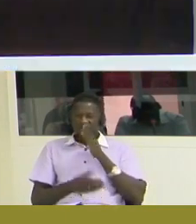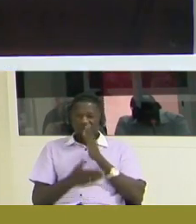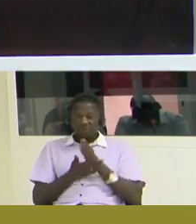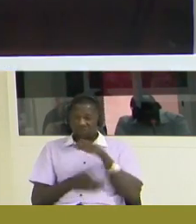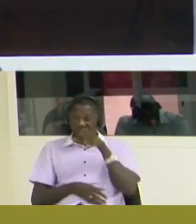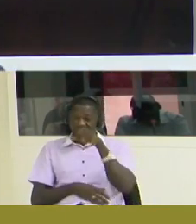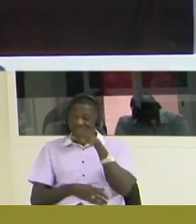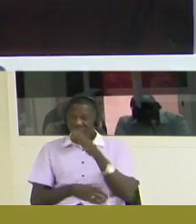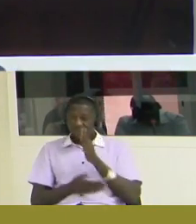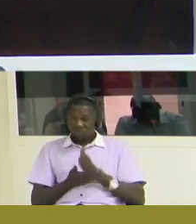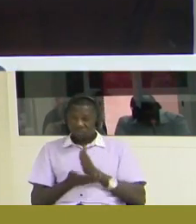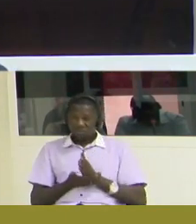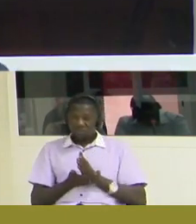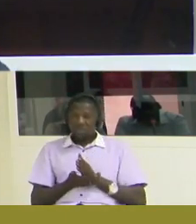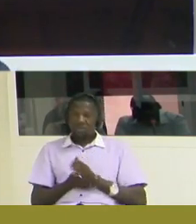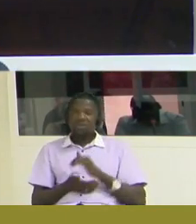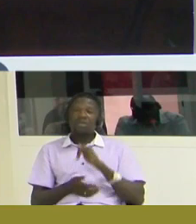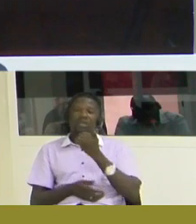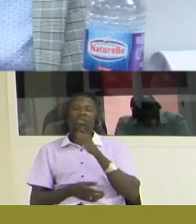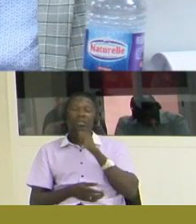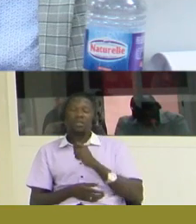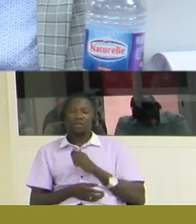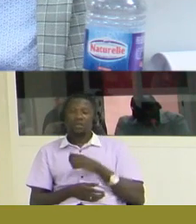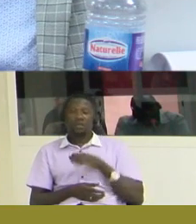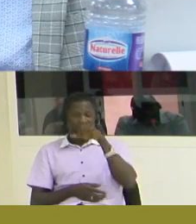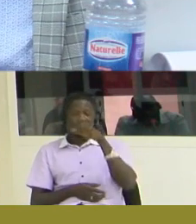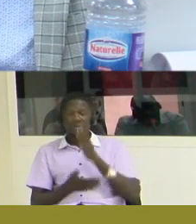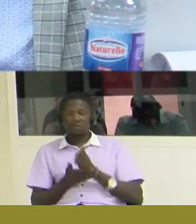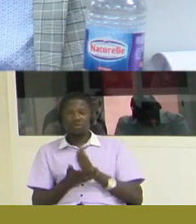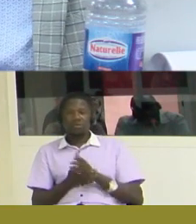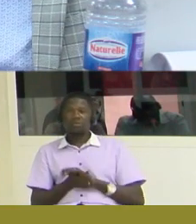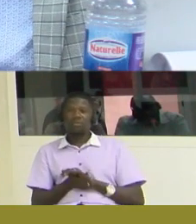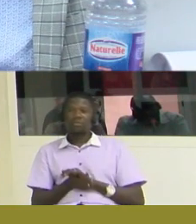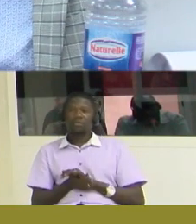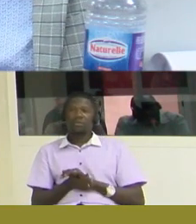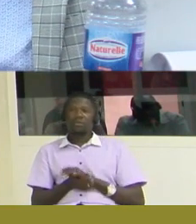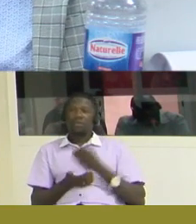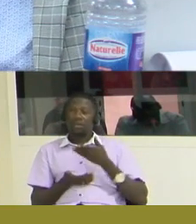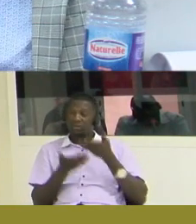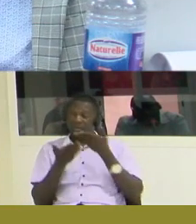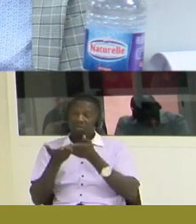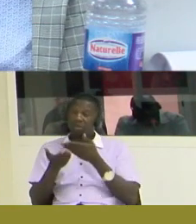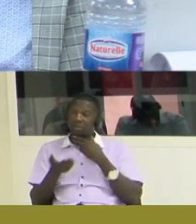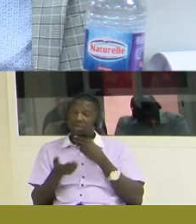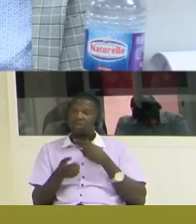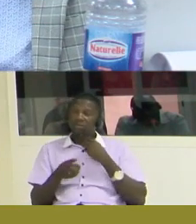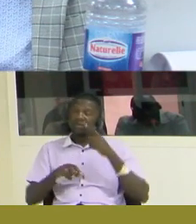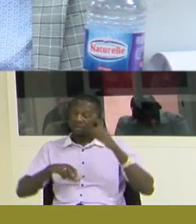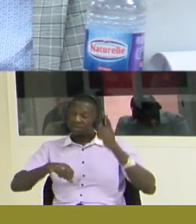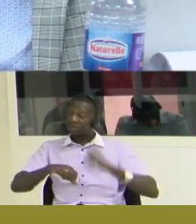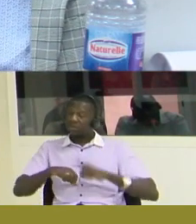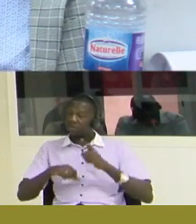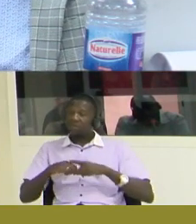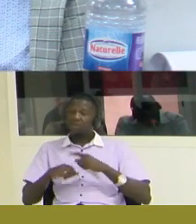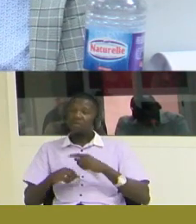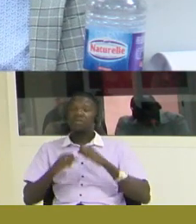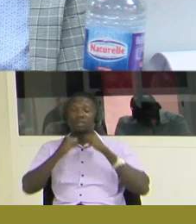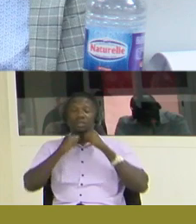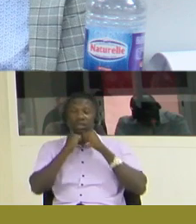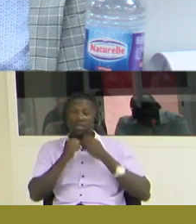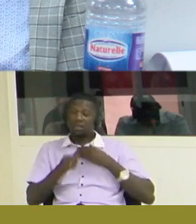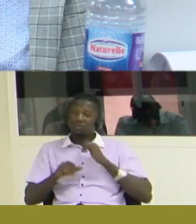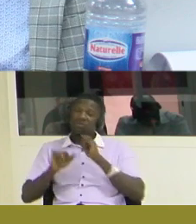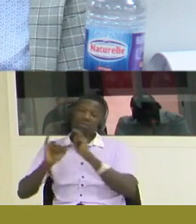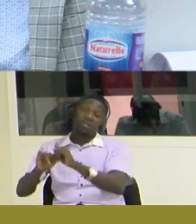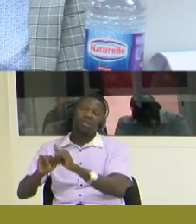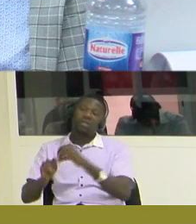yes sir it is and this is the basis of the conviction of Sunnis are Bali and he had to serve nine years in prison